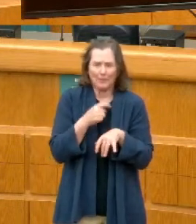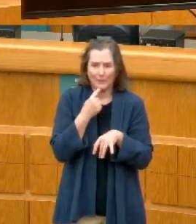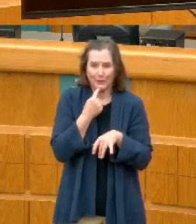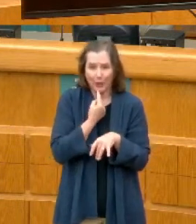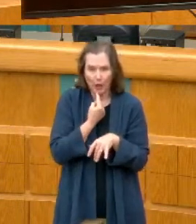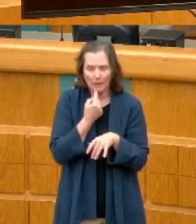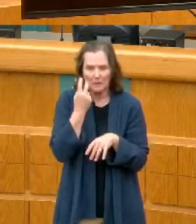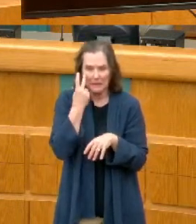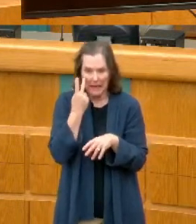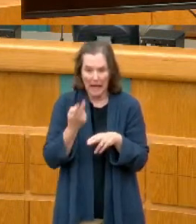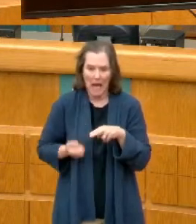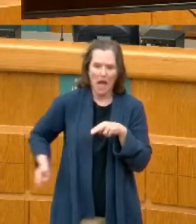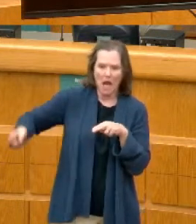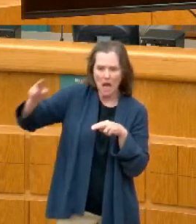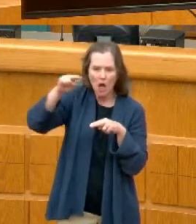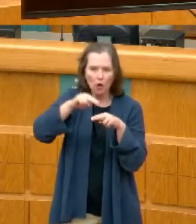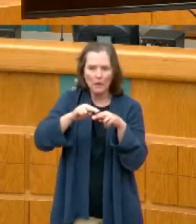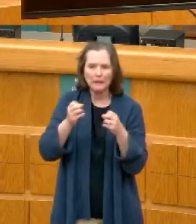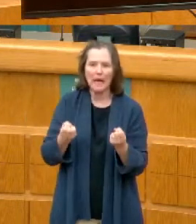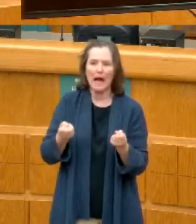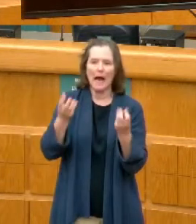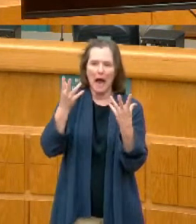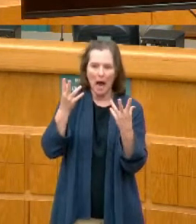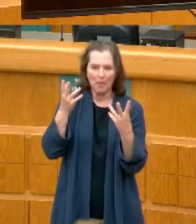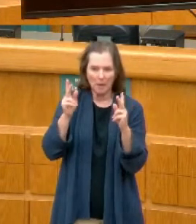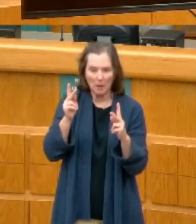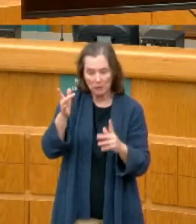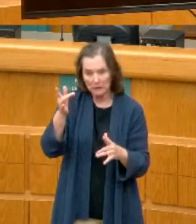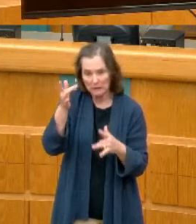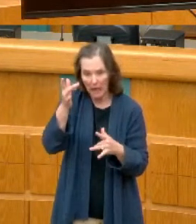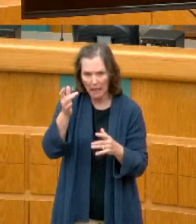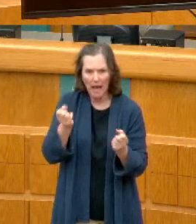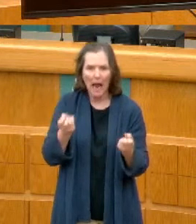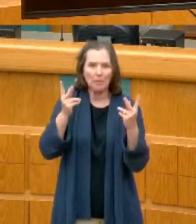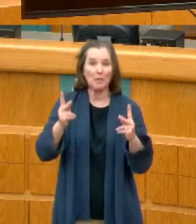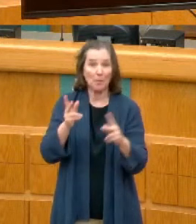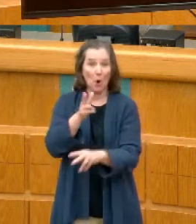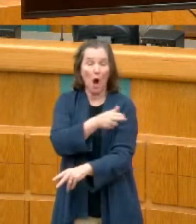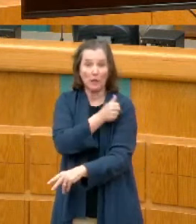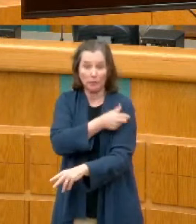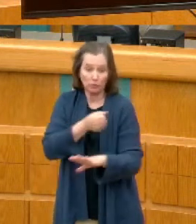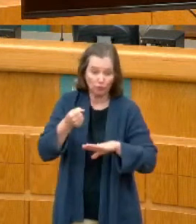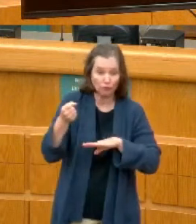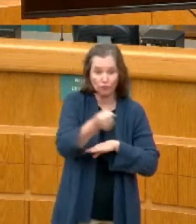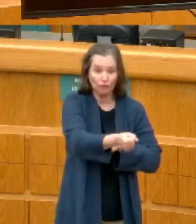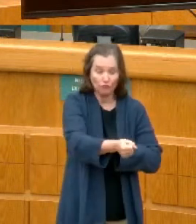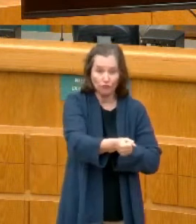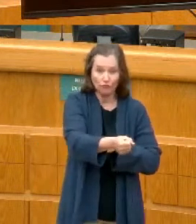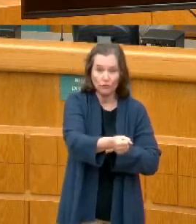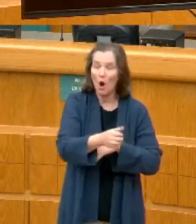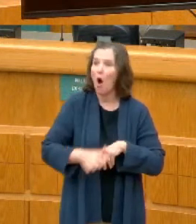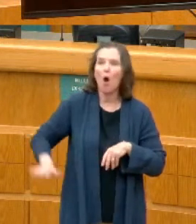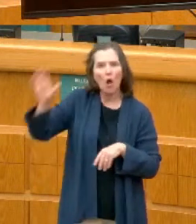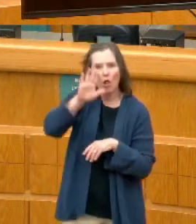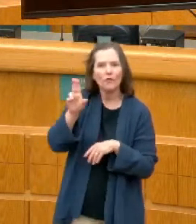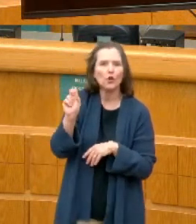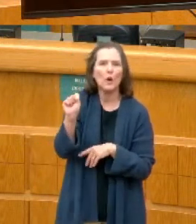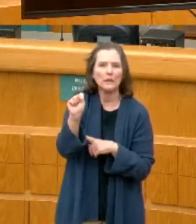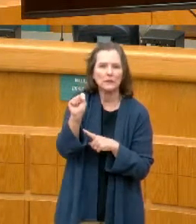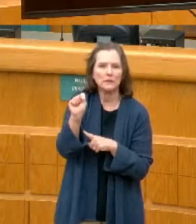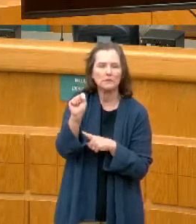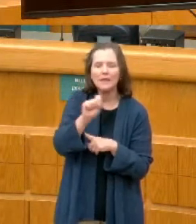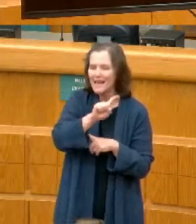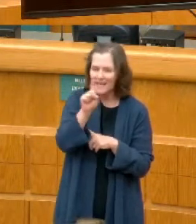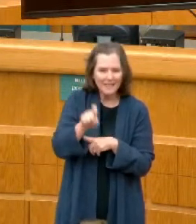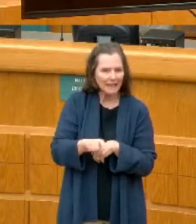and hospitalizations across the nation, and Texas is no exception. This Delta variant, you're going to hear more from